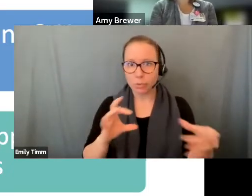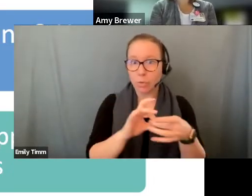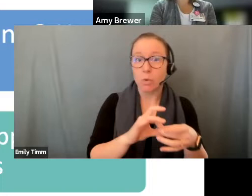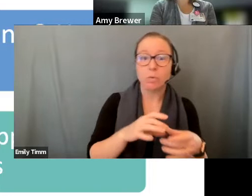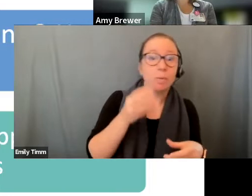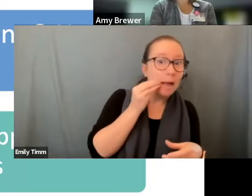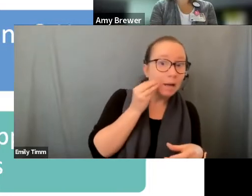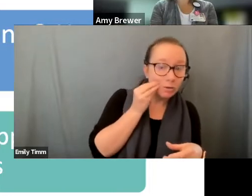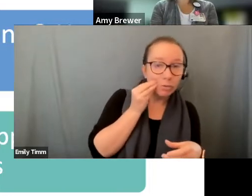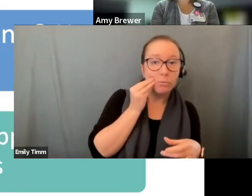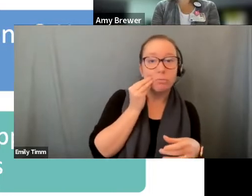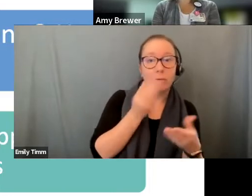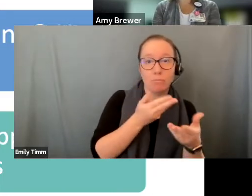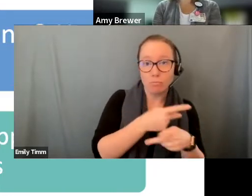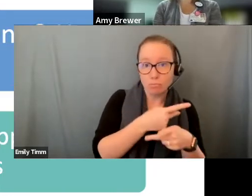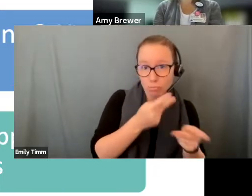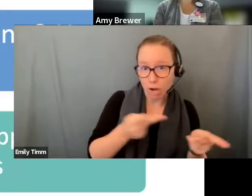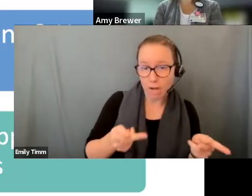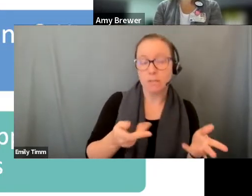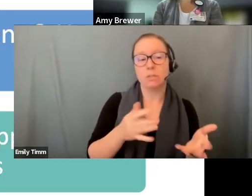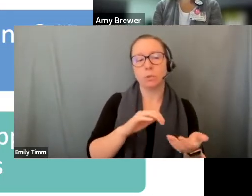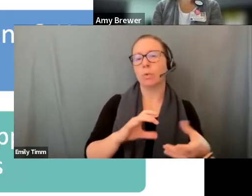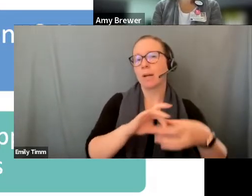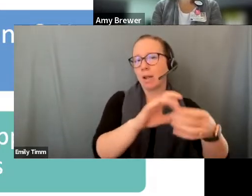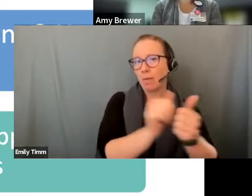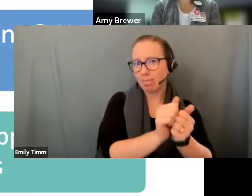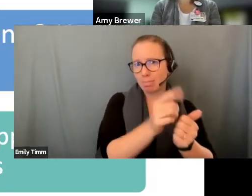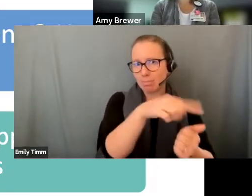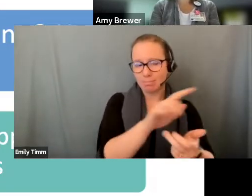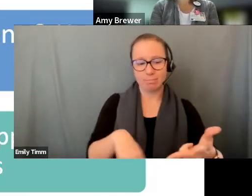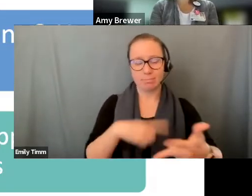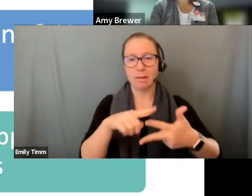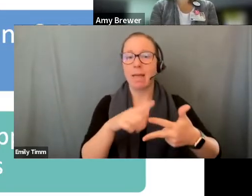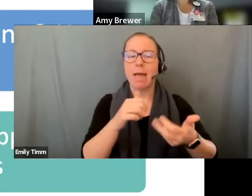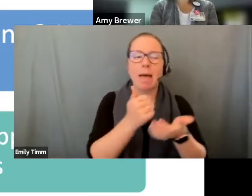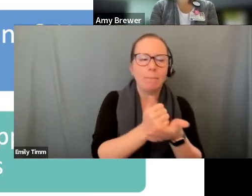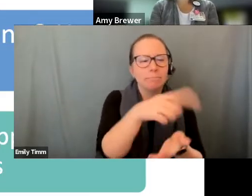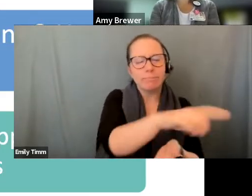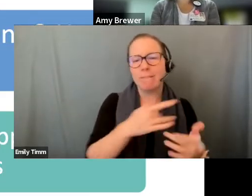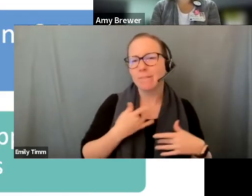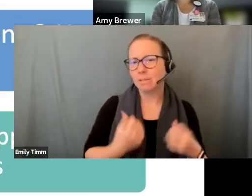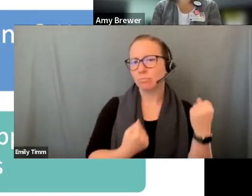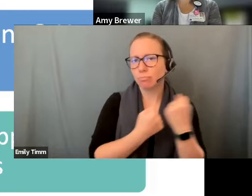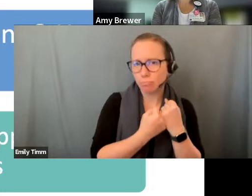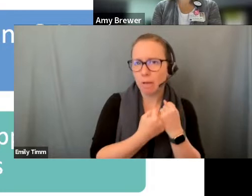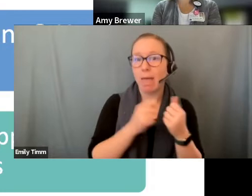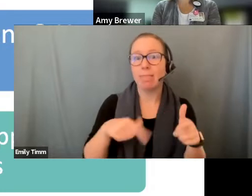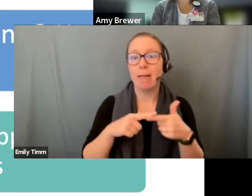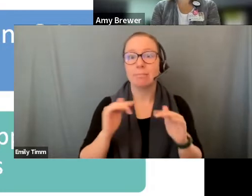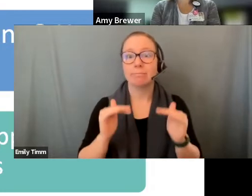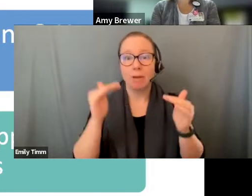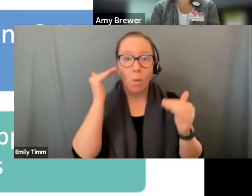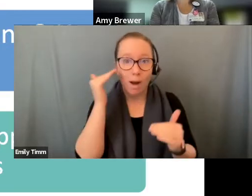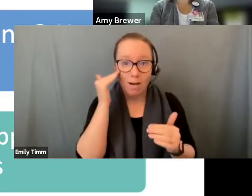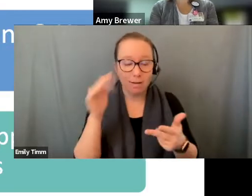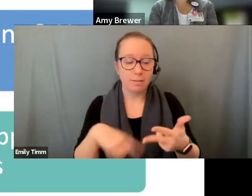product to the resources that will help them to quit for good, looking at the systems, helping everybody feel supported, and raise awareness. We do